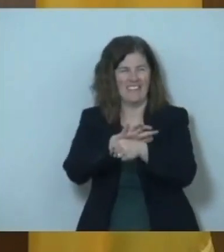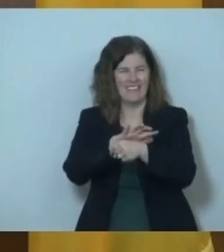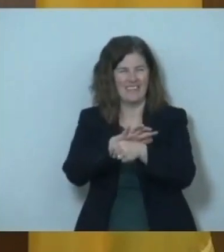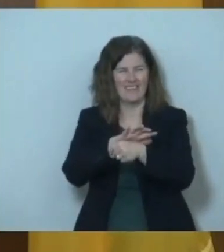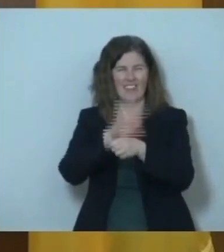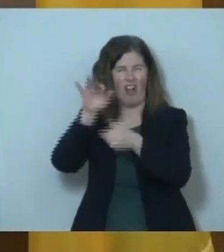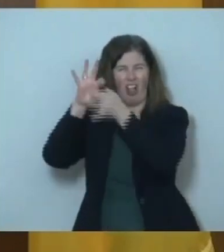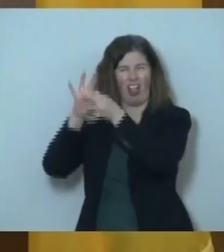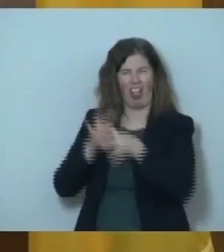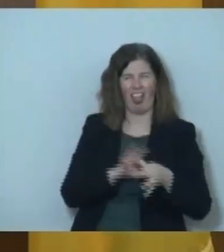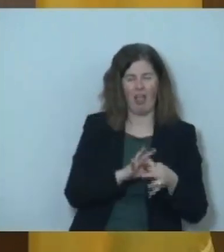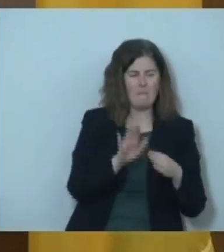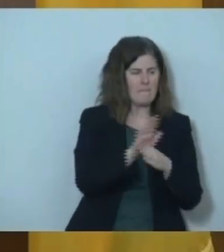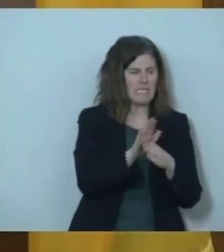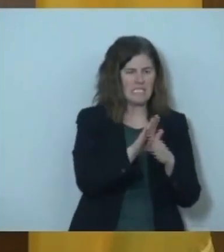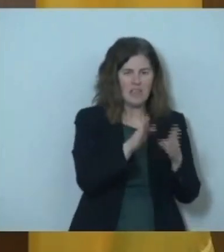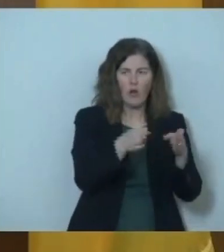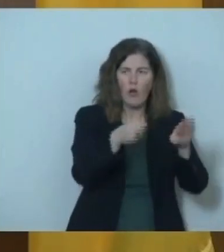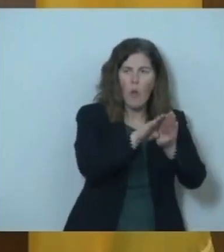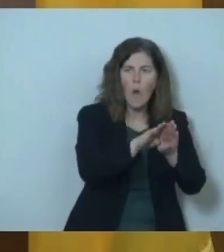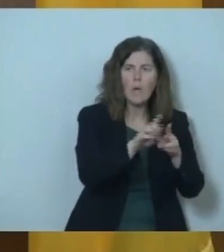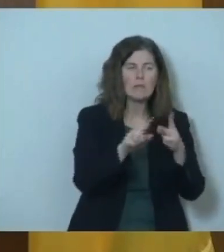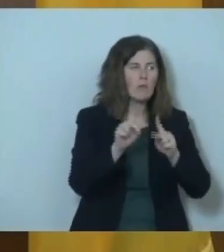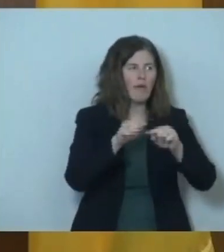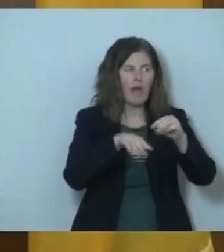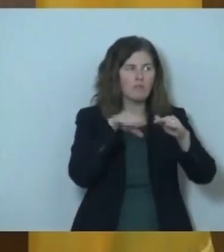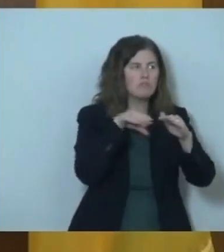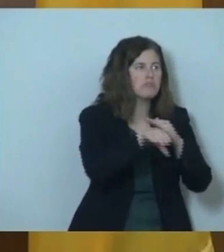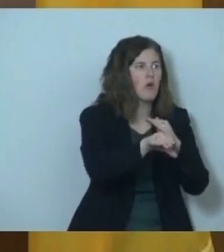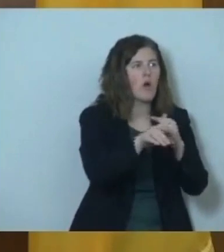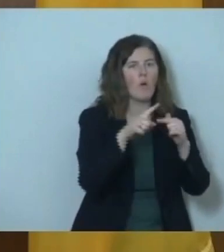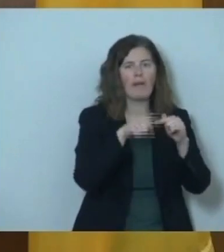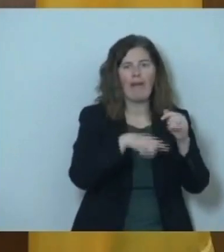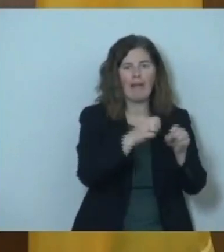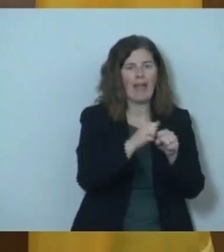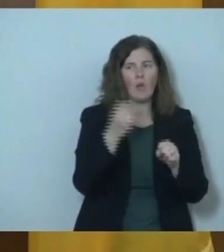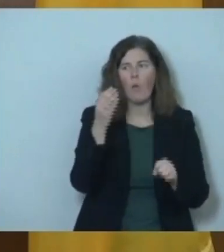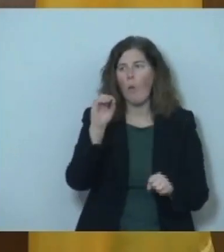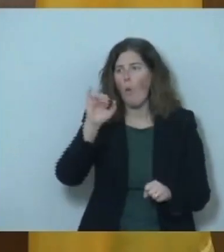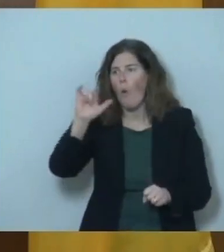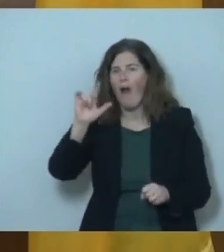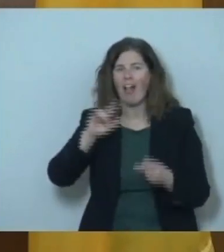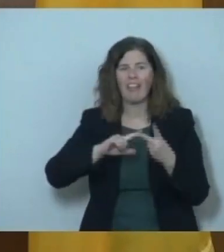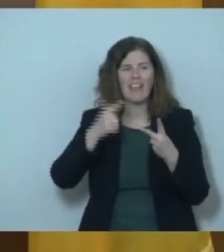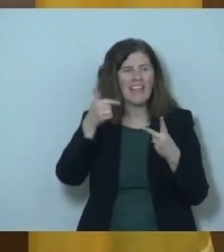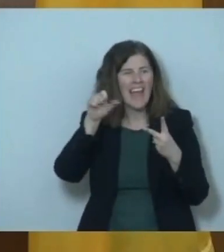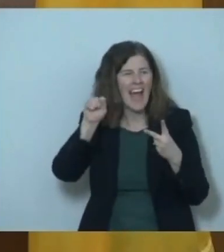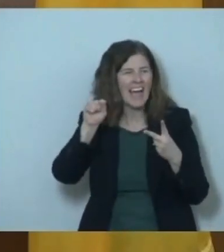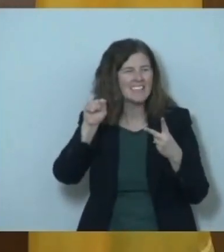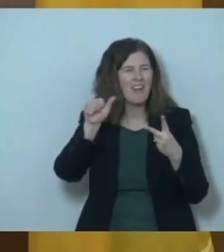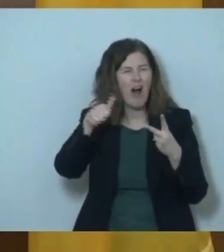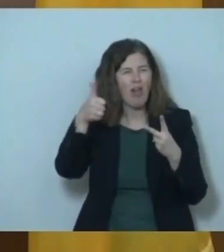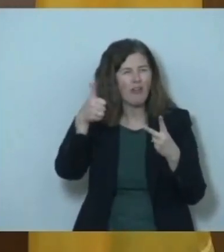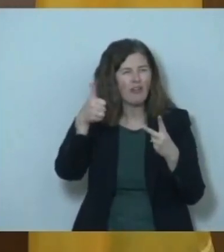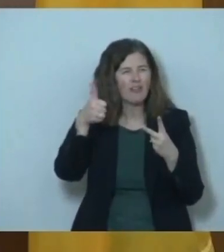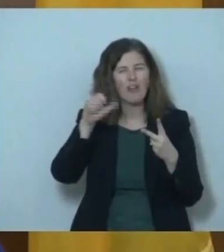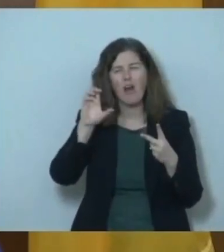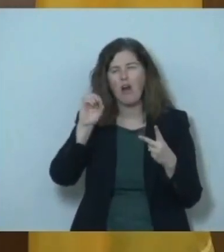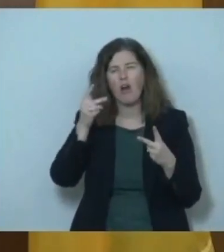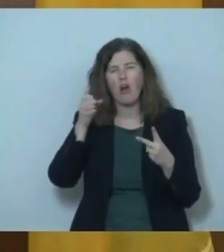COVID-19. Businesses aren't open, patrons aren't able to go, the oil and gas and other copper